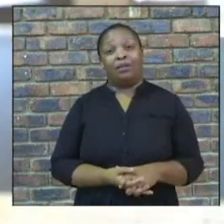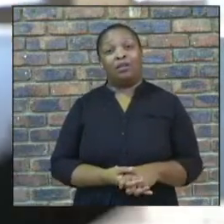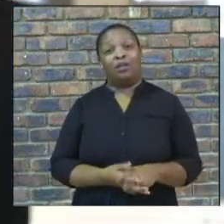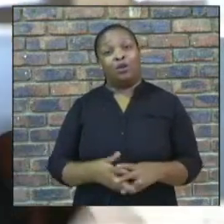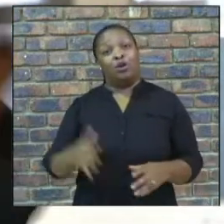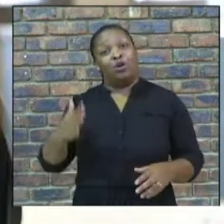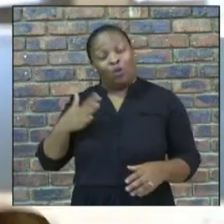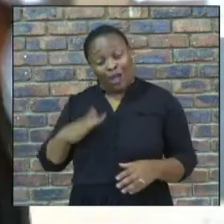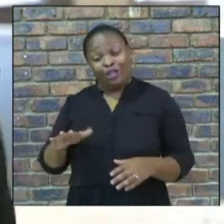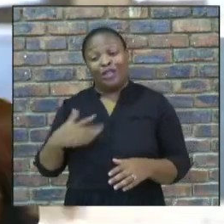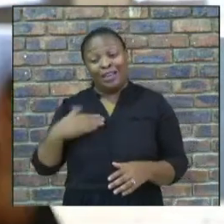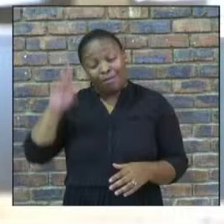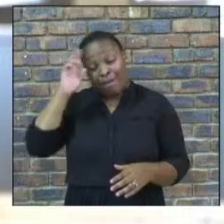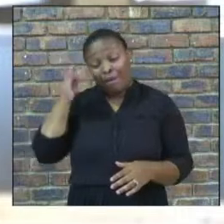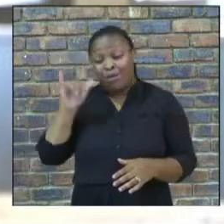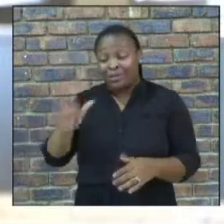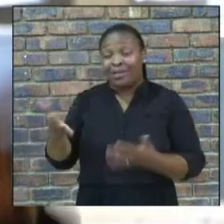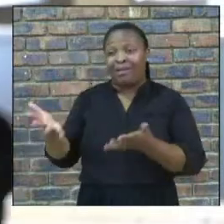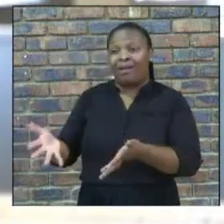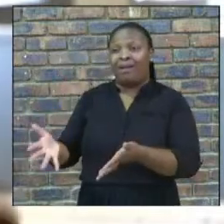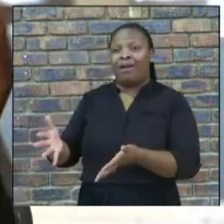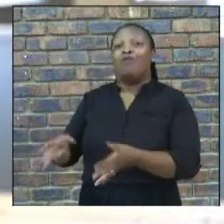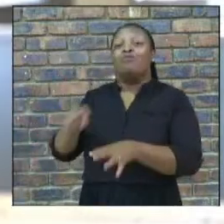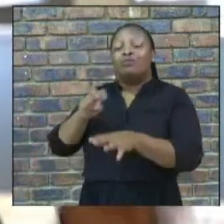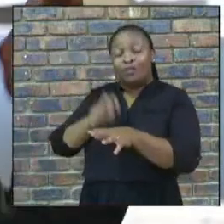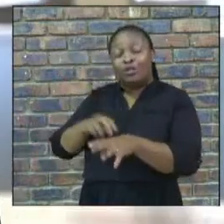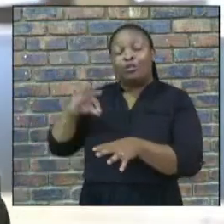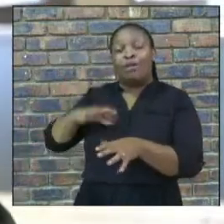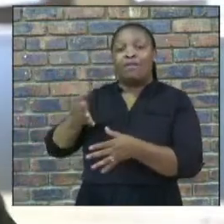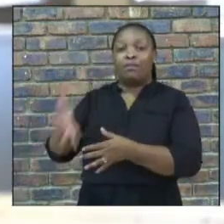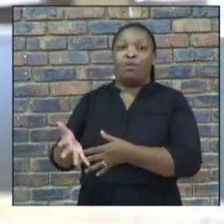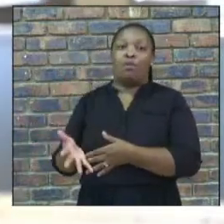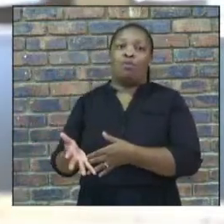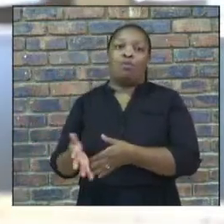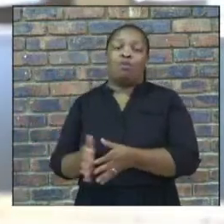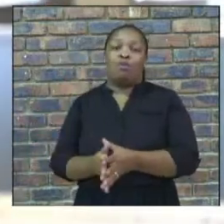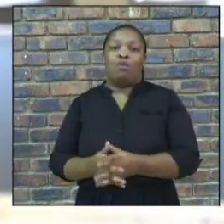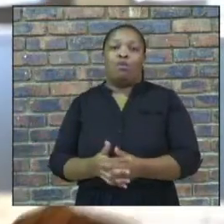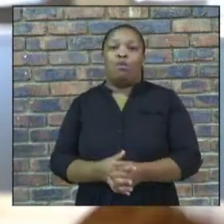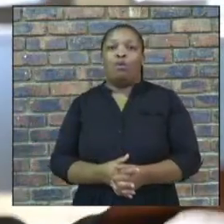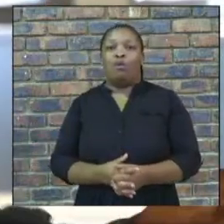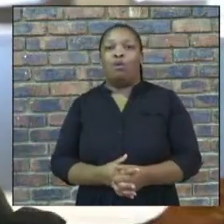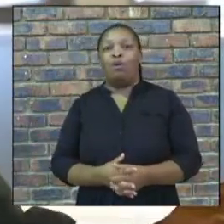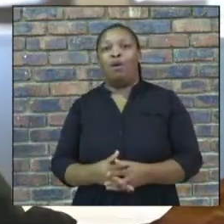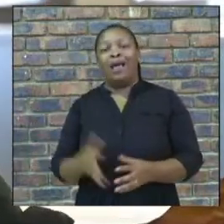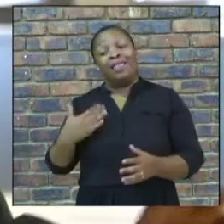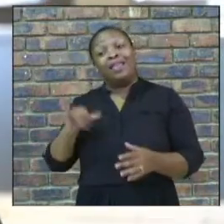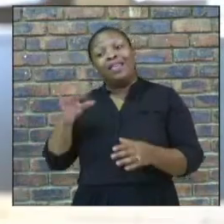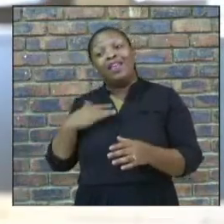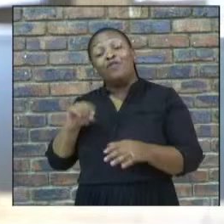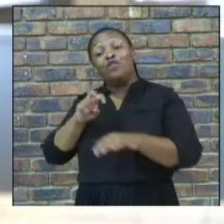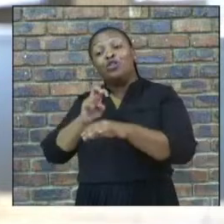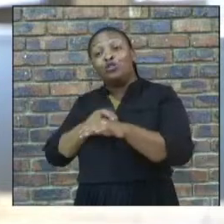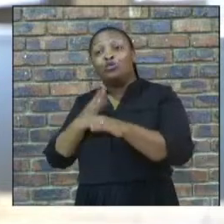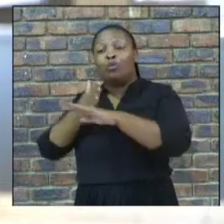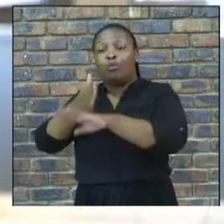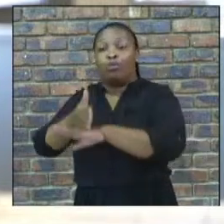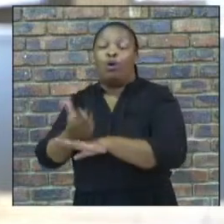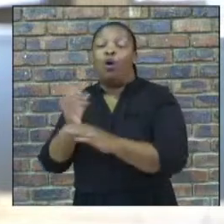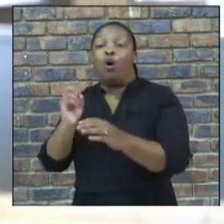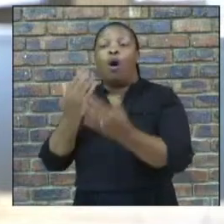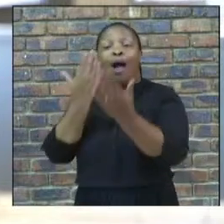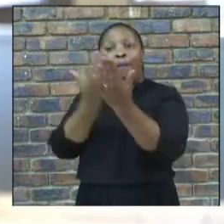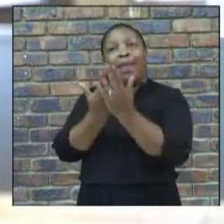thina singanalutho singanasente nje sibolazara nje siyongena njani lapho. Ngiyathokoza